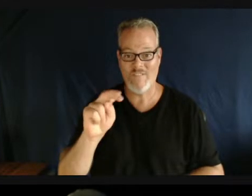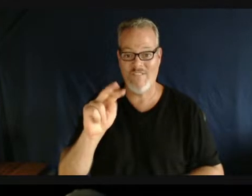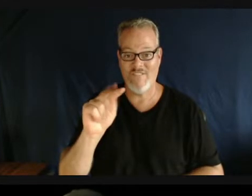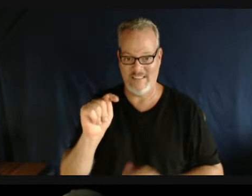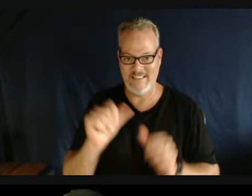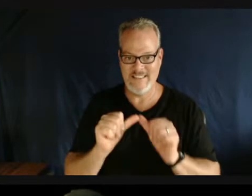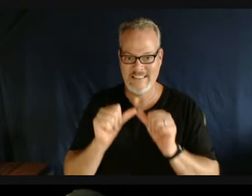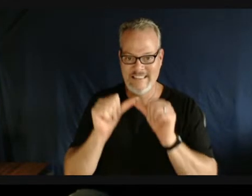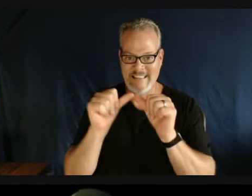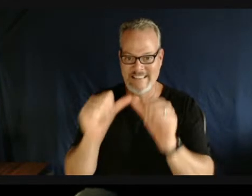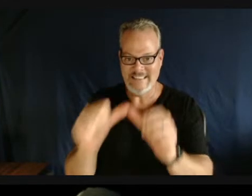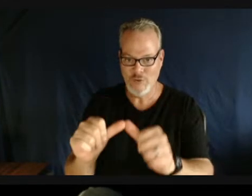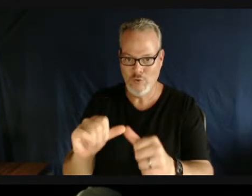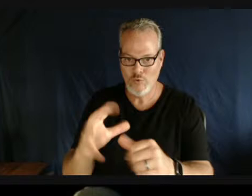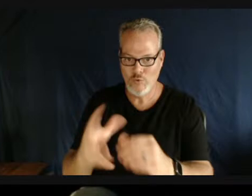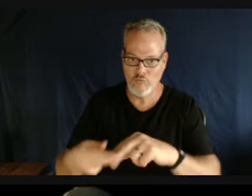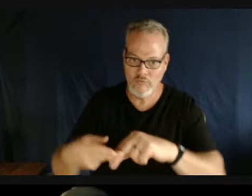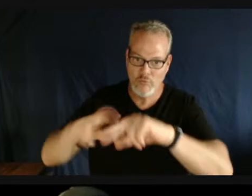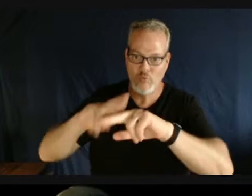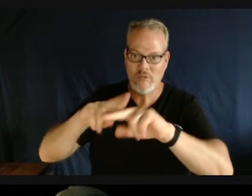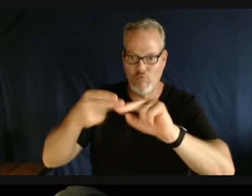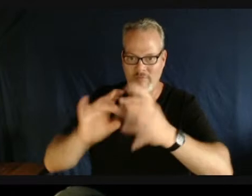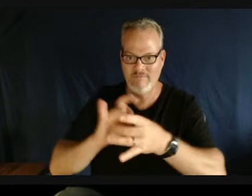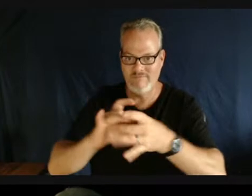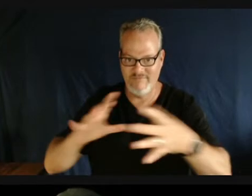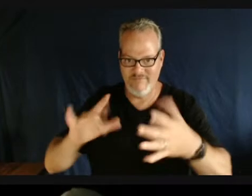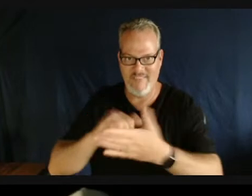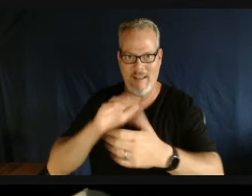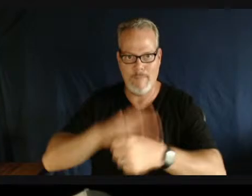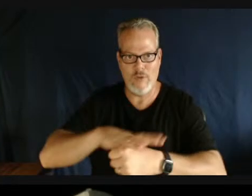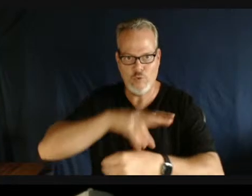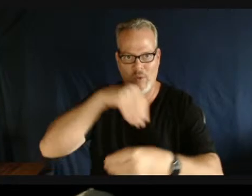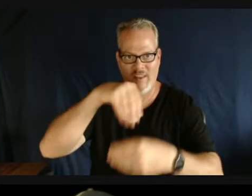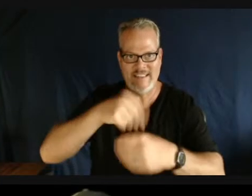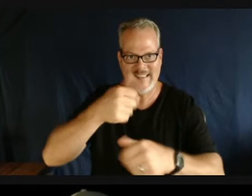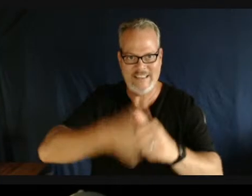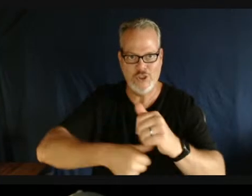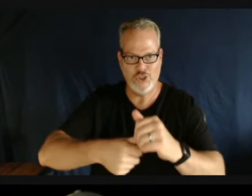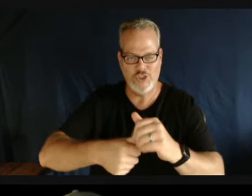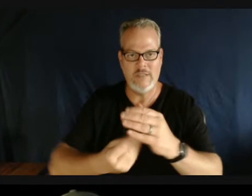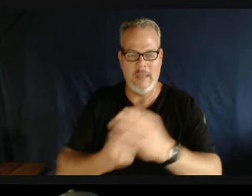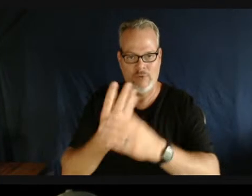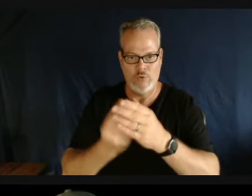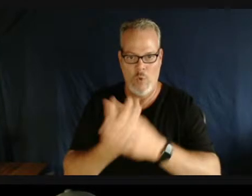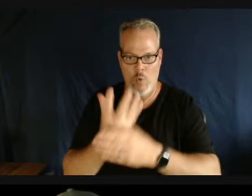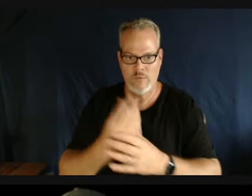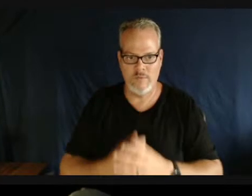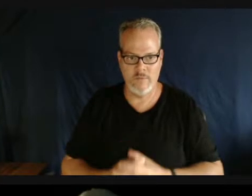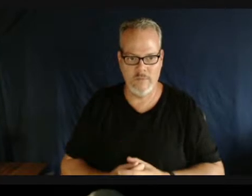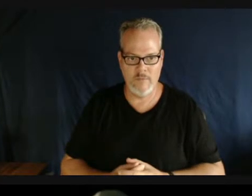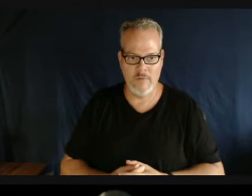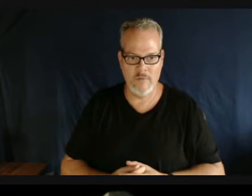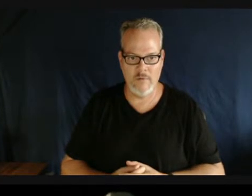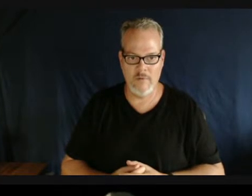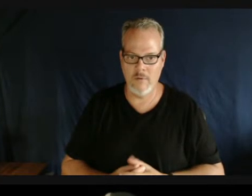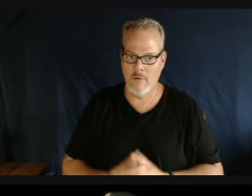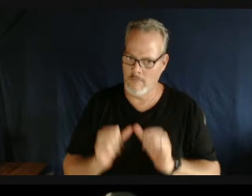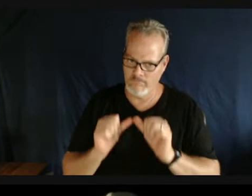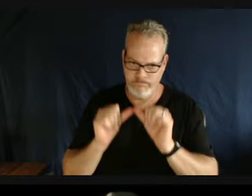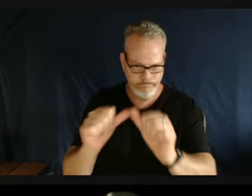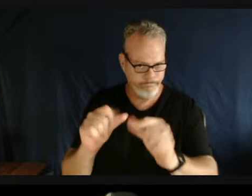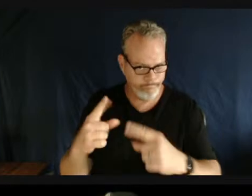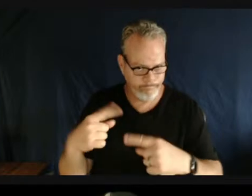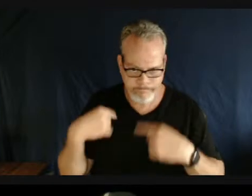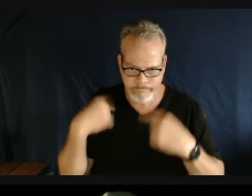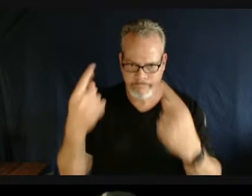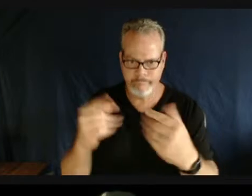pressure that accumulates within the summit magma chambers with each episode there. As long as that equilibrium is maintained, the